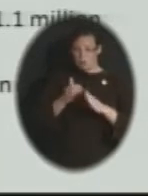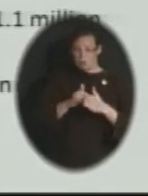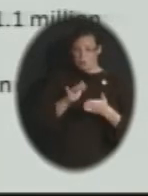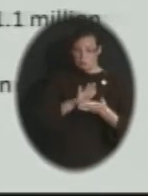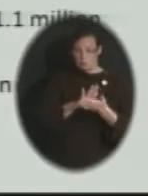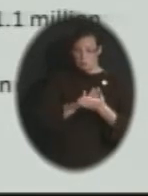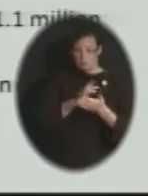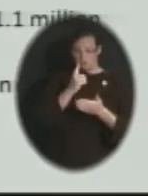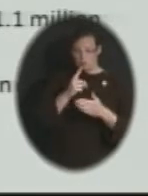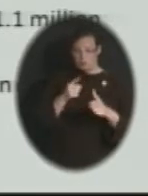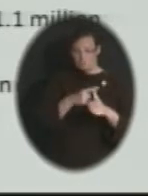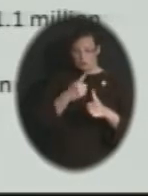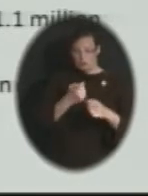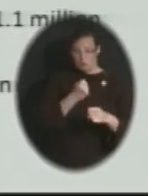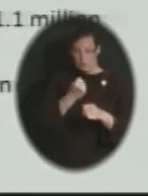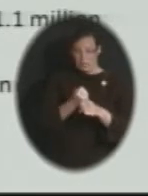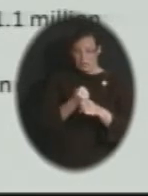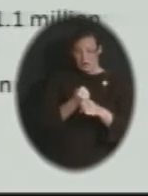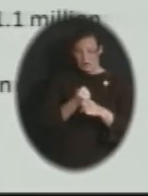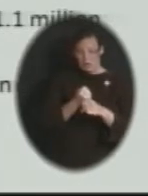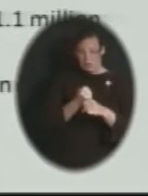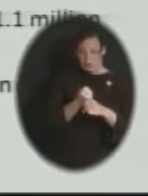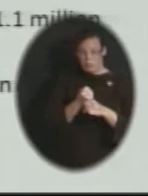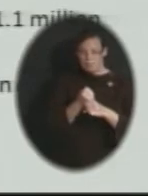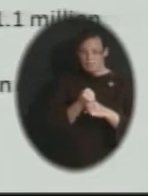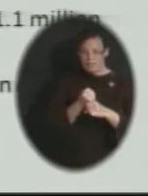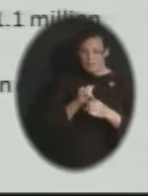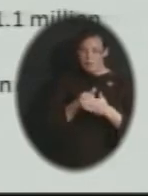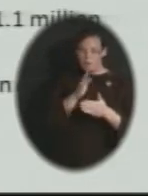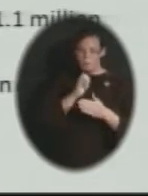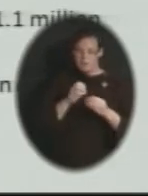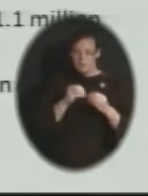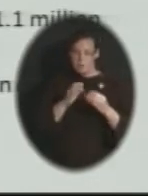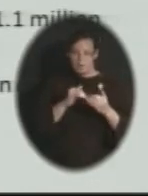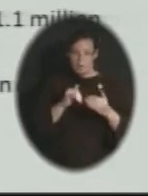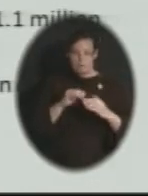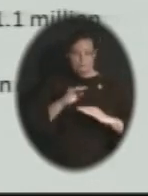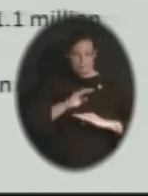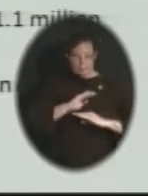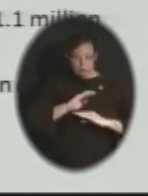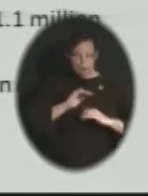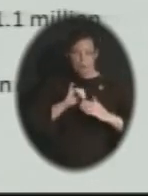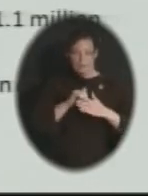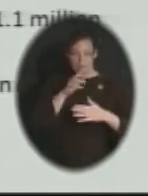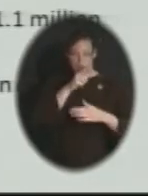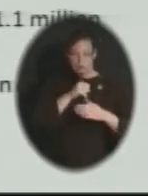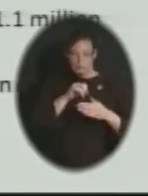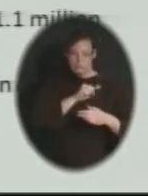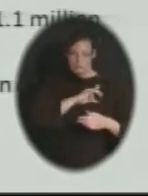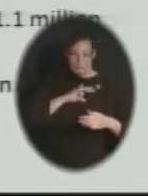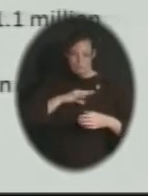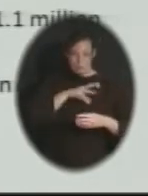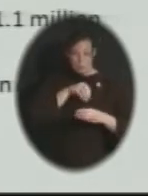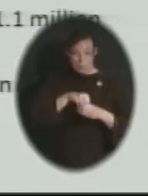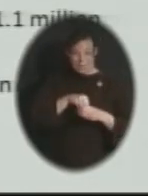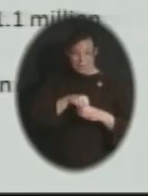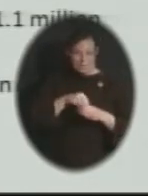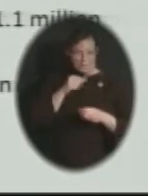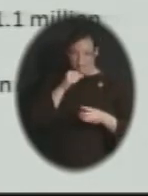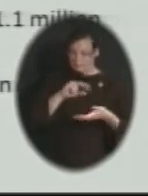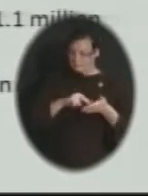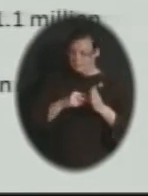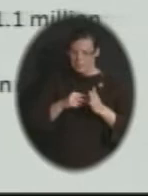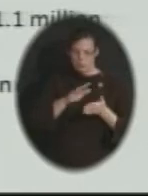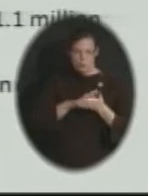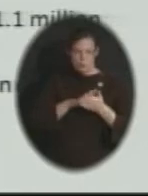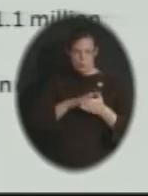school. So for the first years, that will be more than covered. That's assuming we staff from within. Now, that doesn't mean a